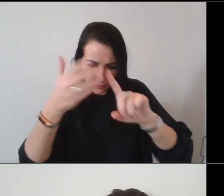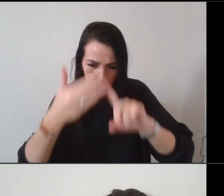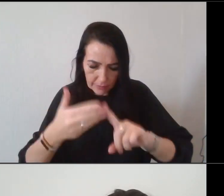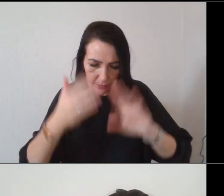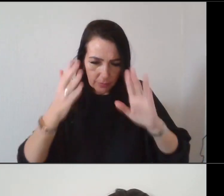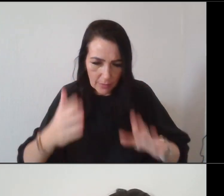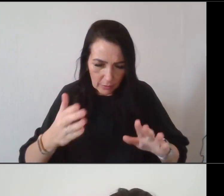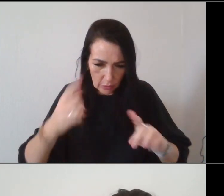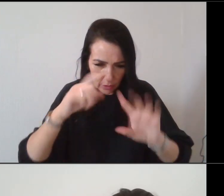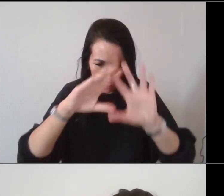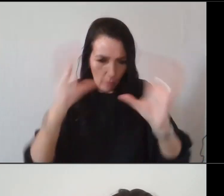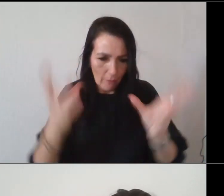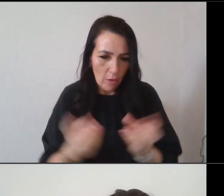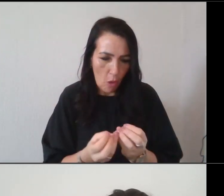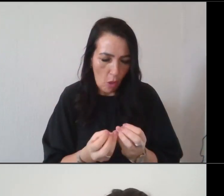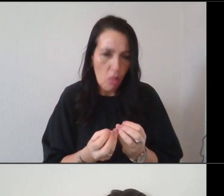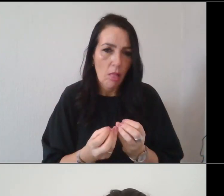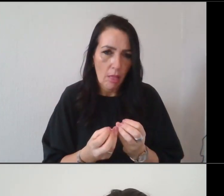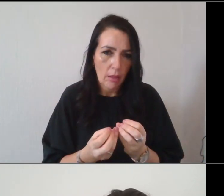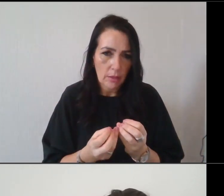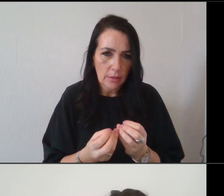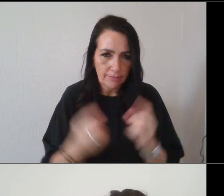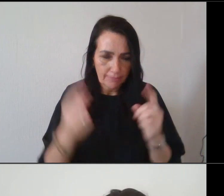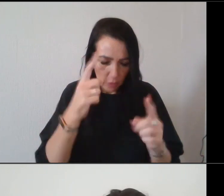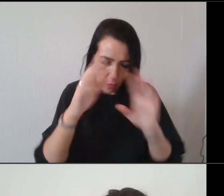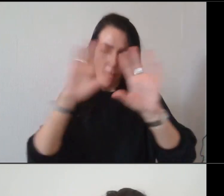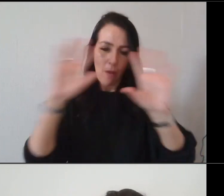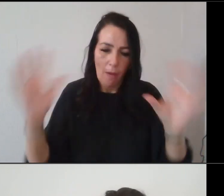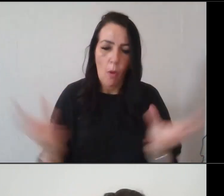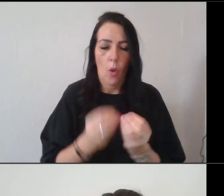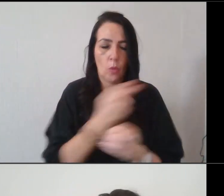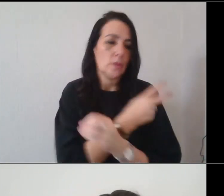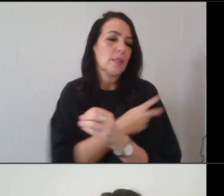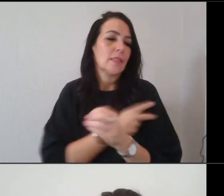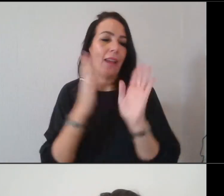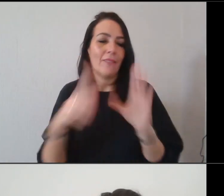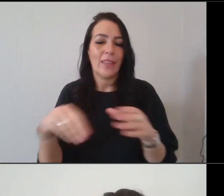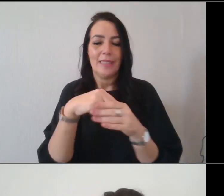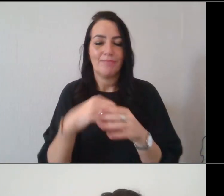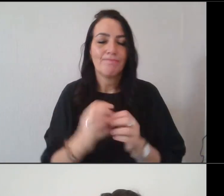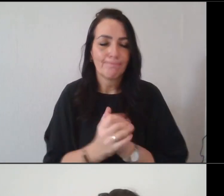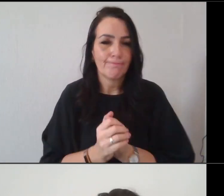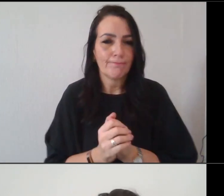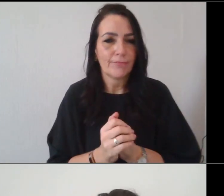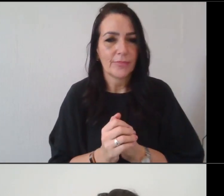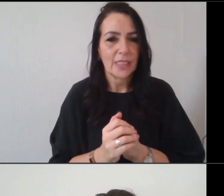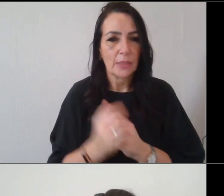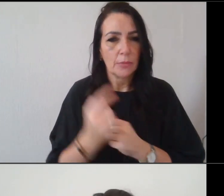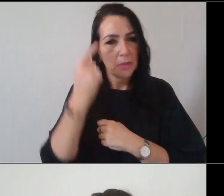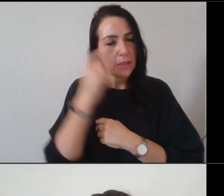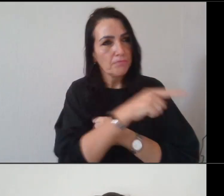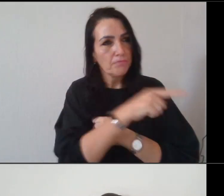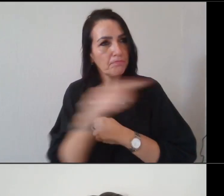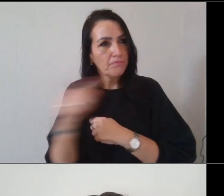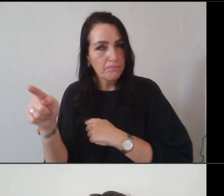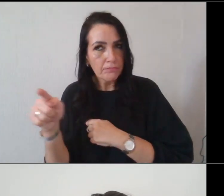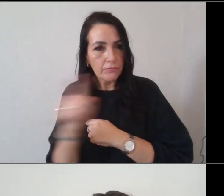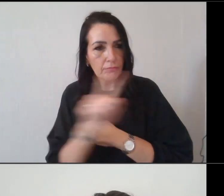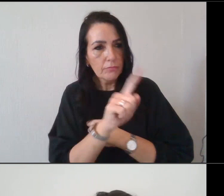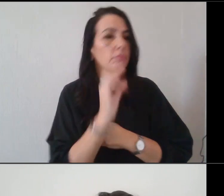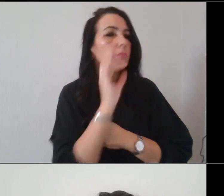have to take we really think that you have to take your whole organization on this journey. You might need to think about how different people would